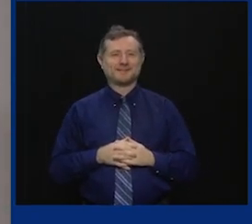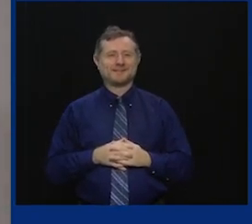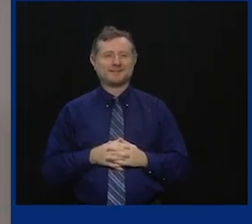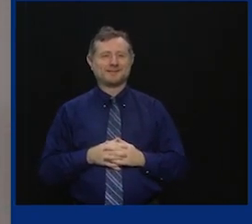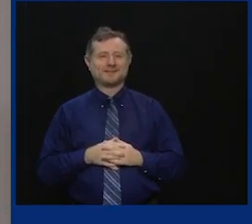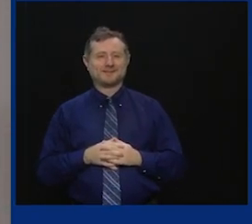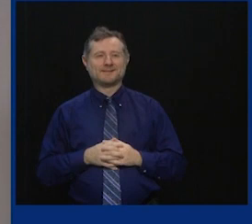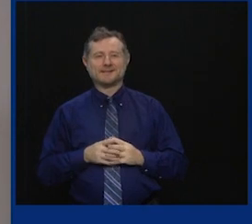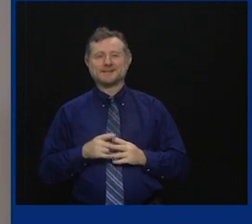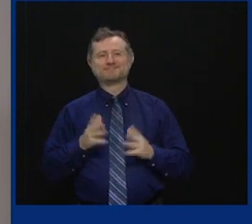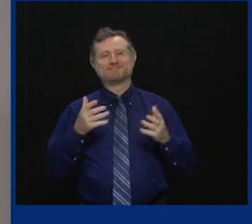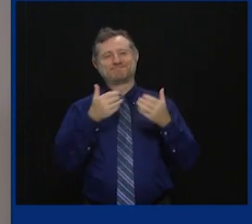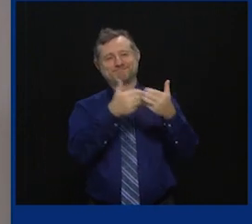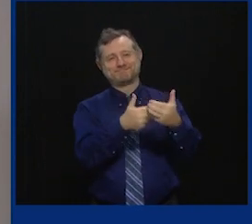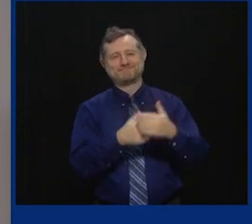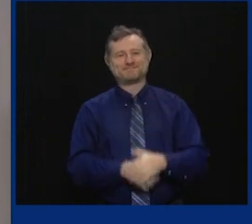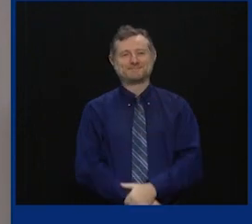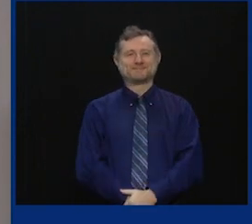I'm so sorry.